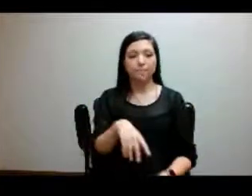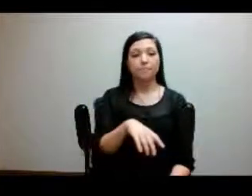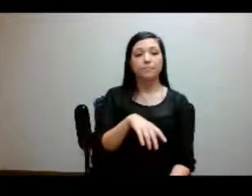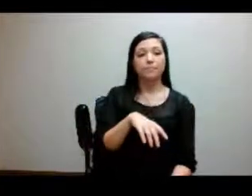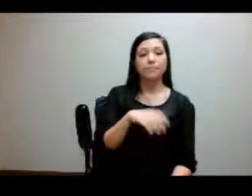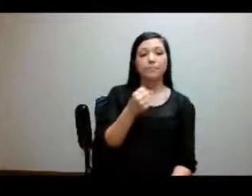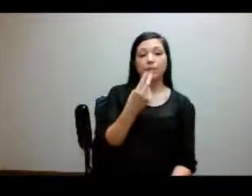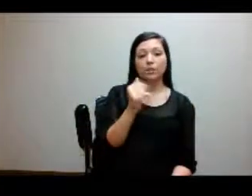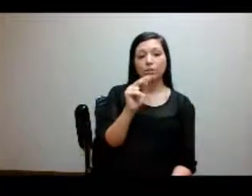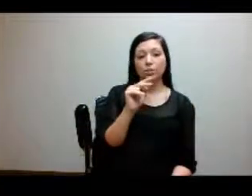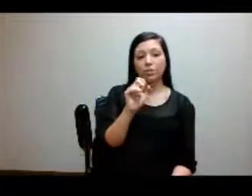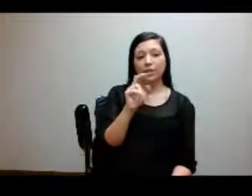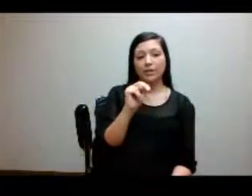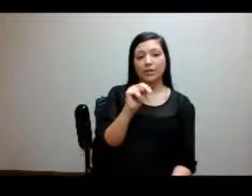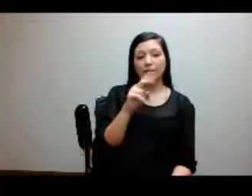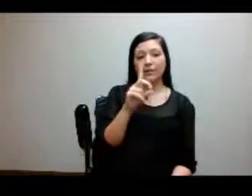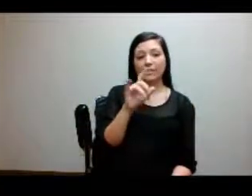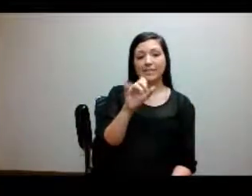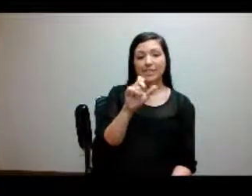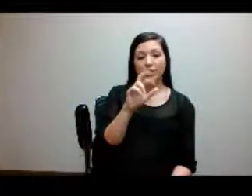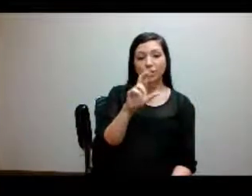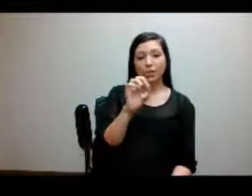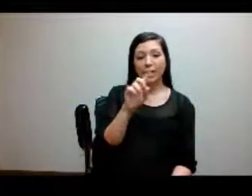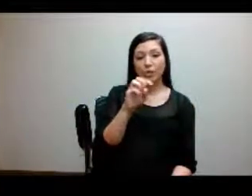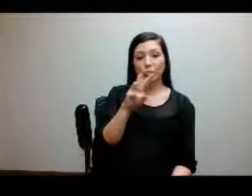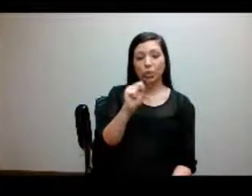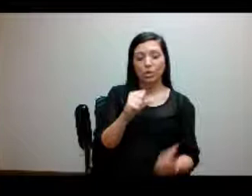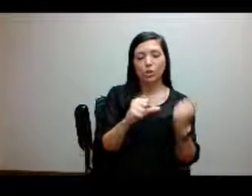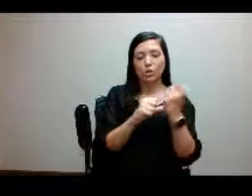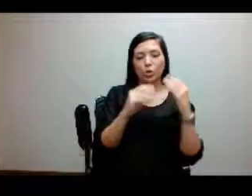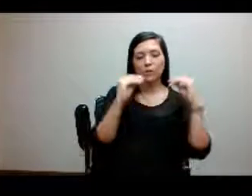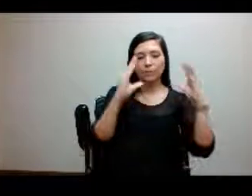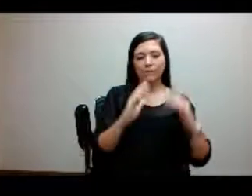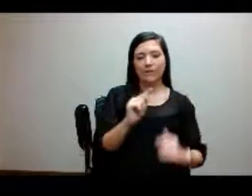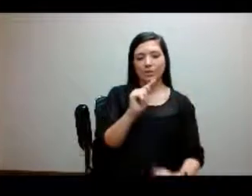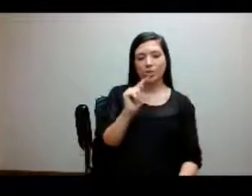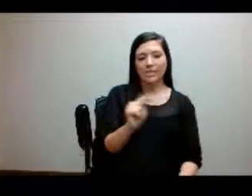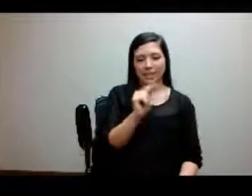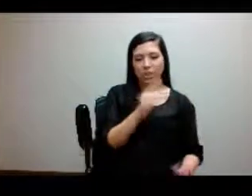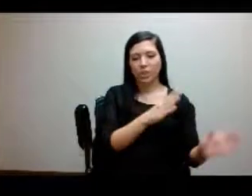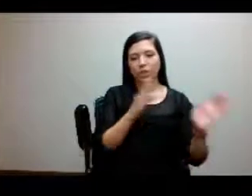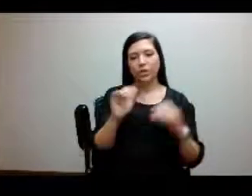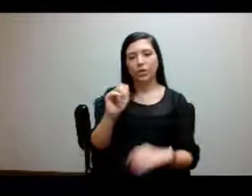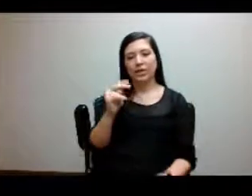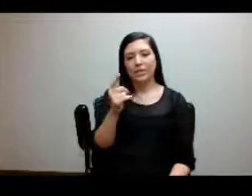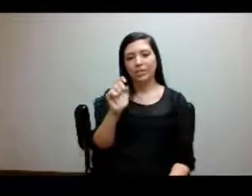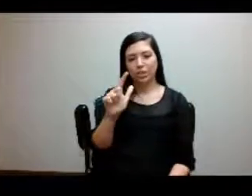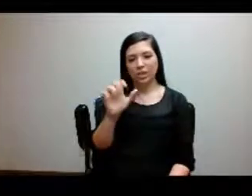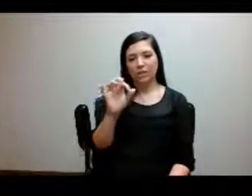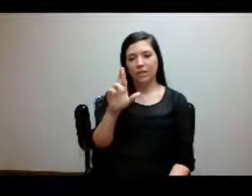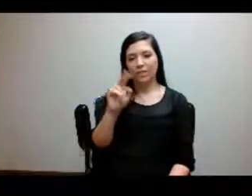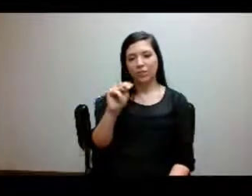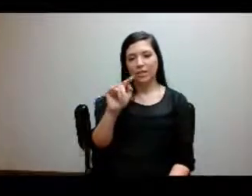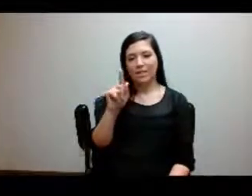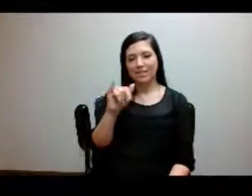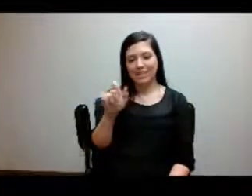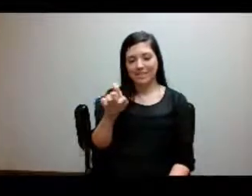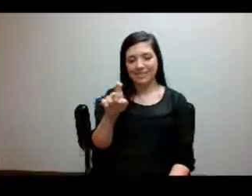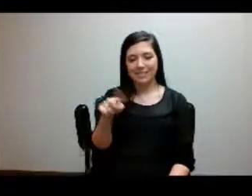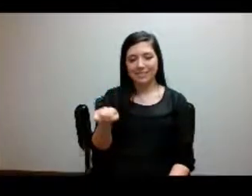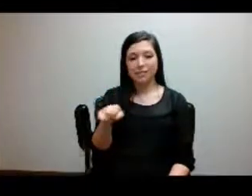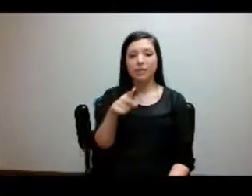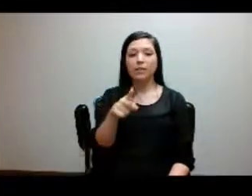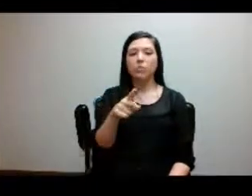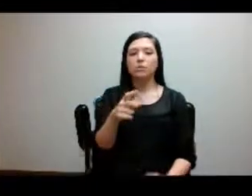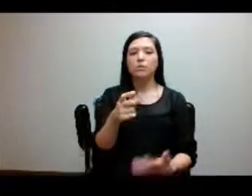on, Shannon Dancer Edwards, associate professor and tenure. Angel Fernandez was our lone person who was